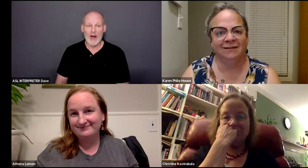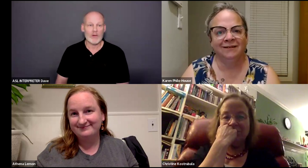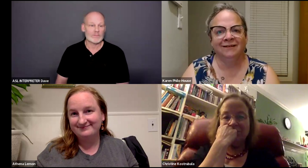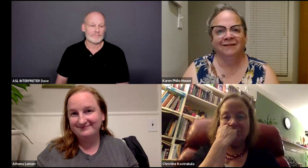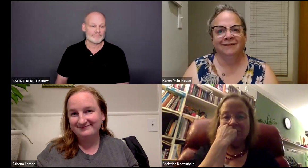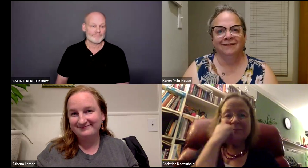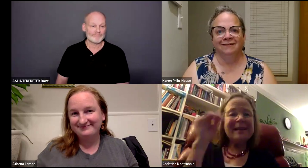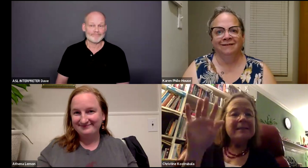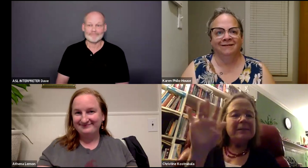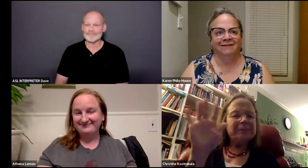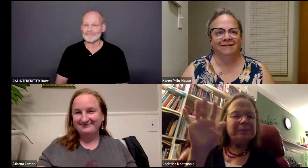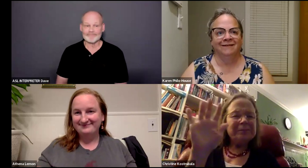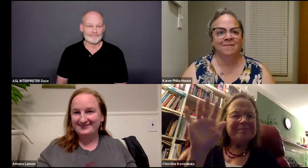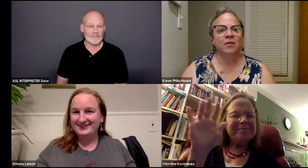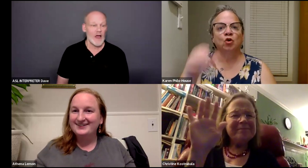Wow.